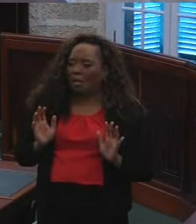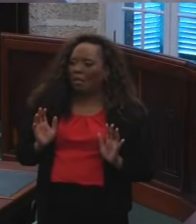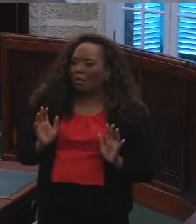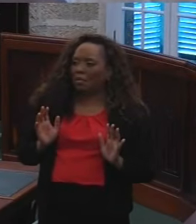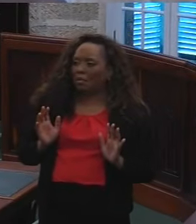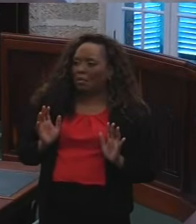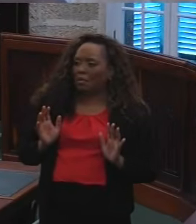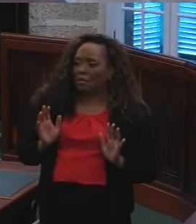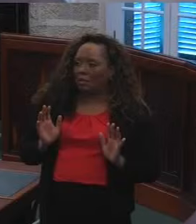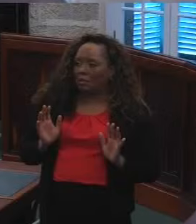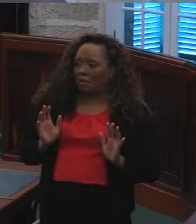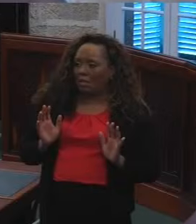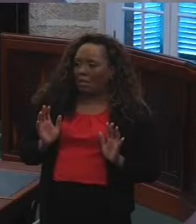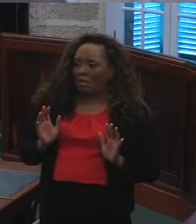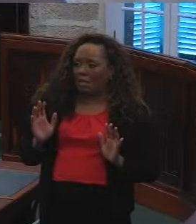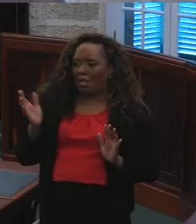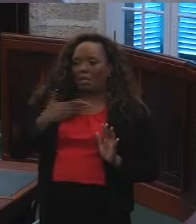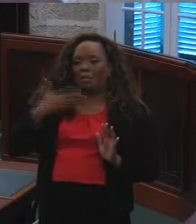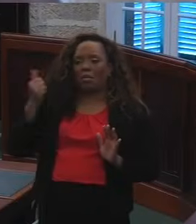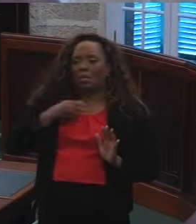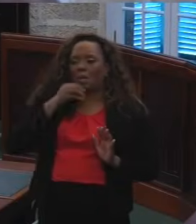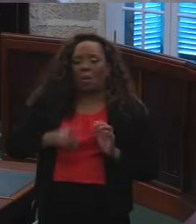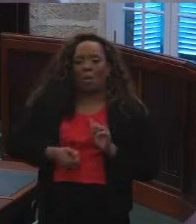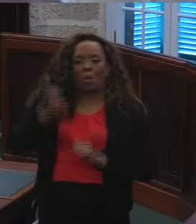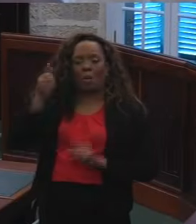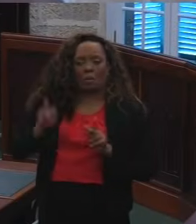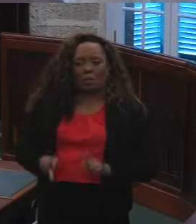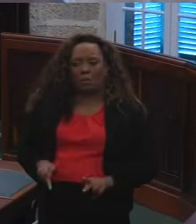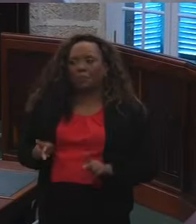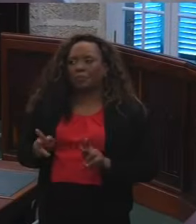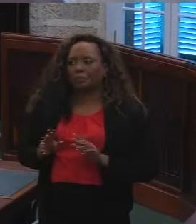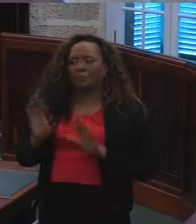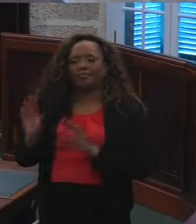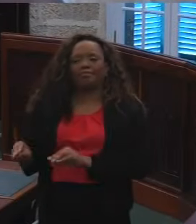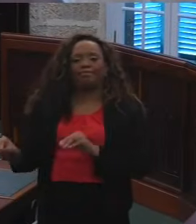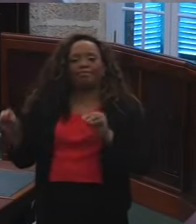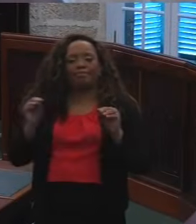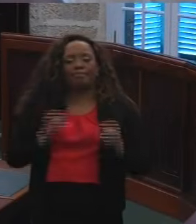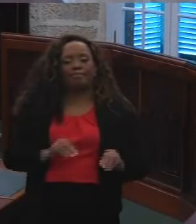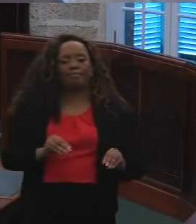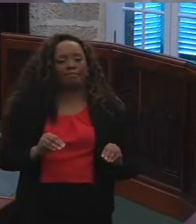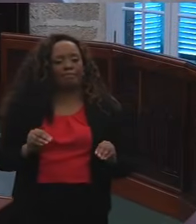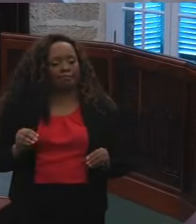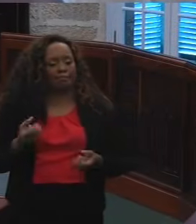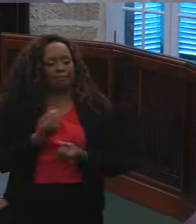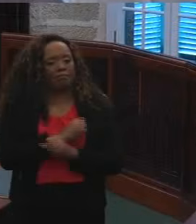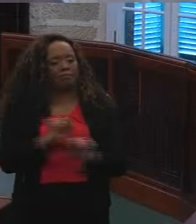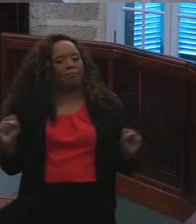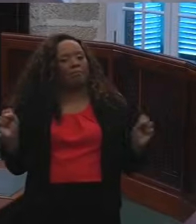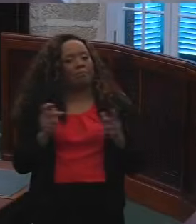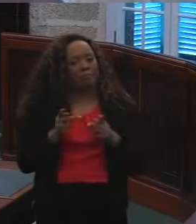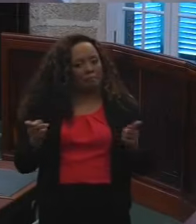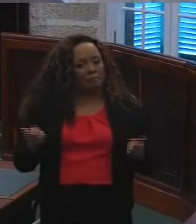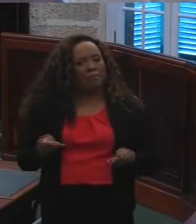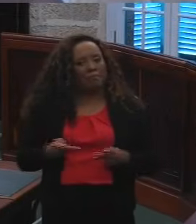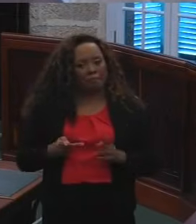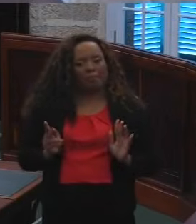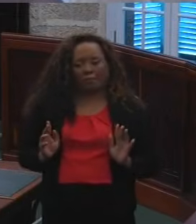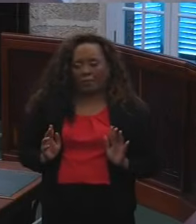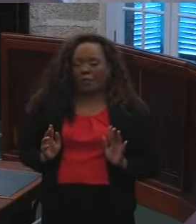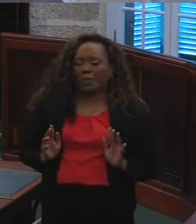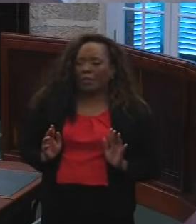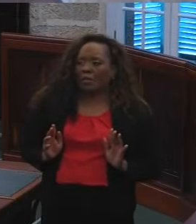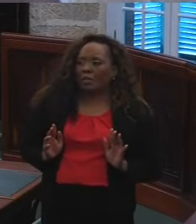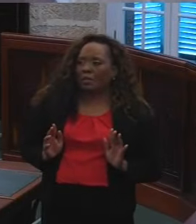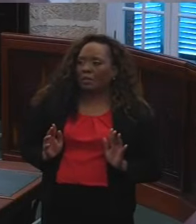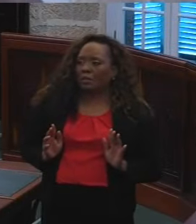best for the older person for their care and safety to be placed in a facility. And we have said